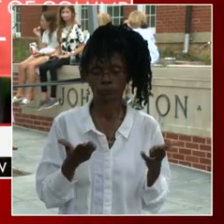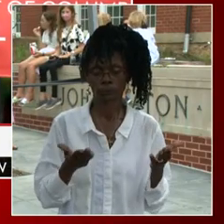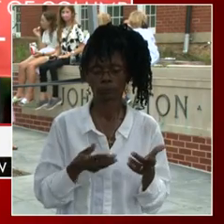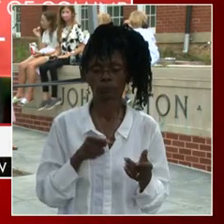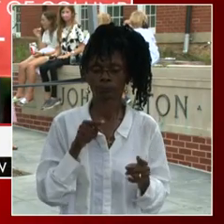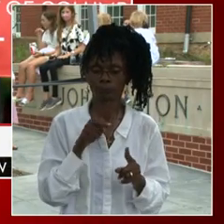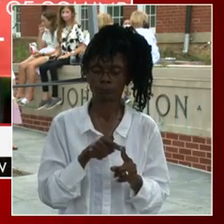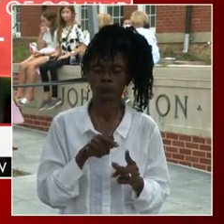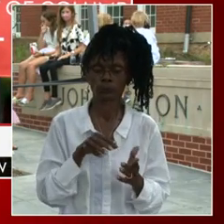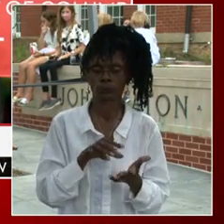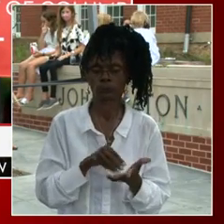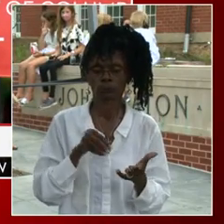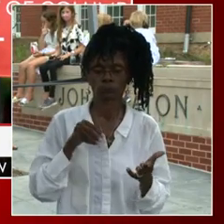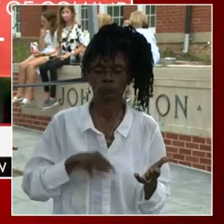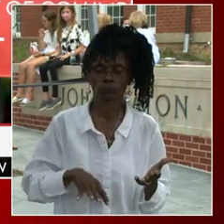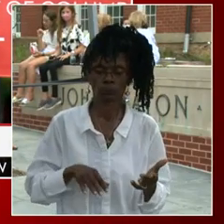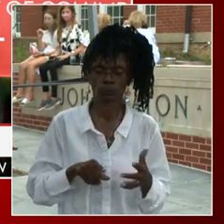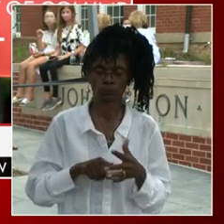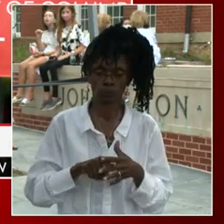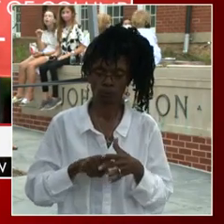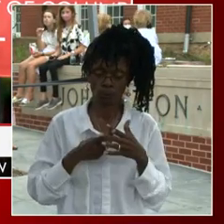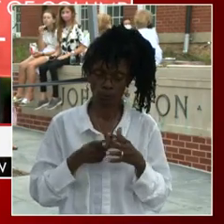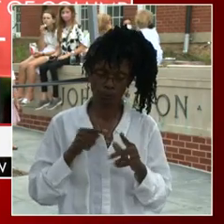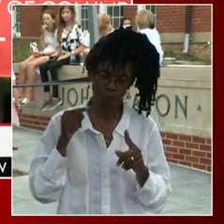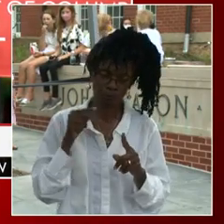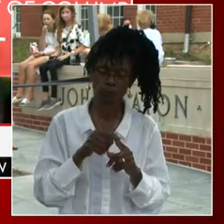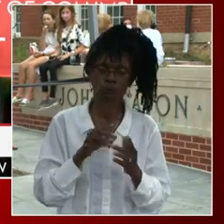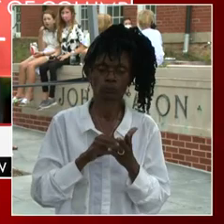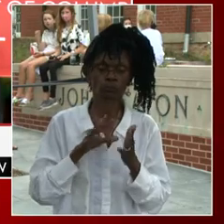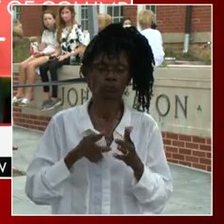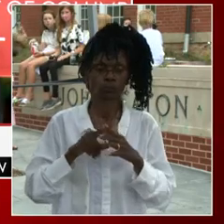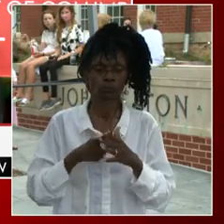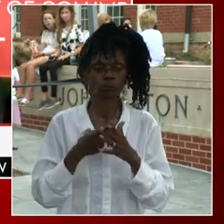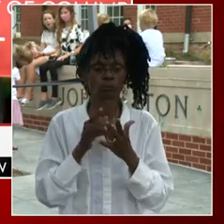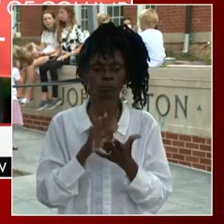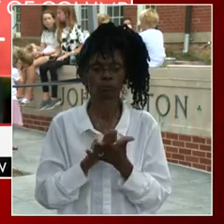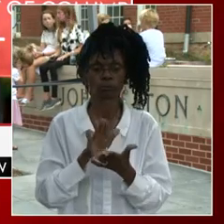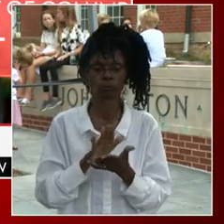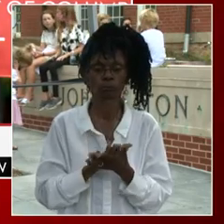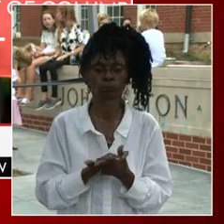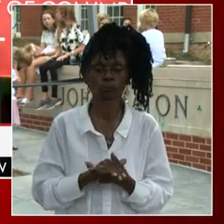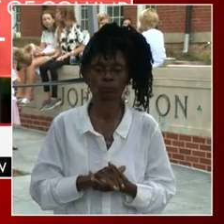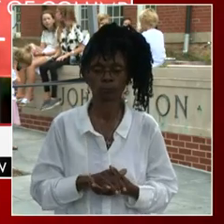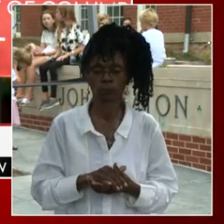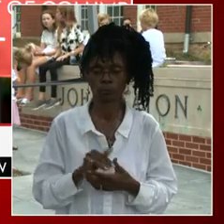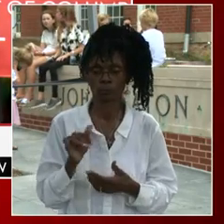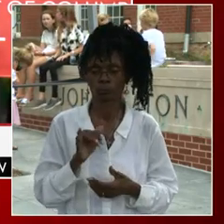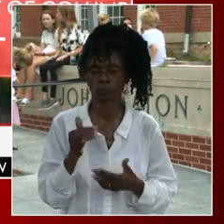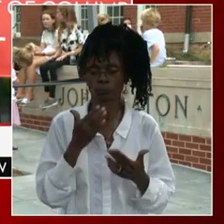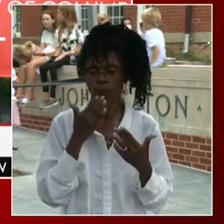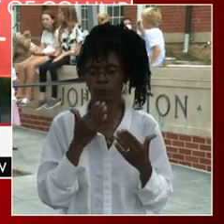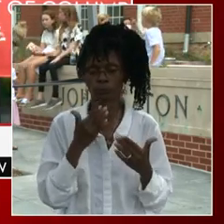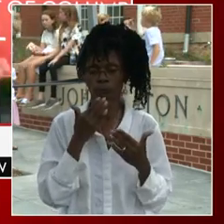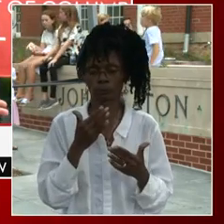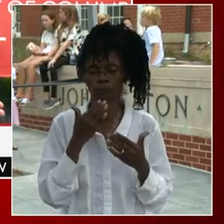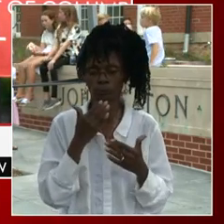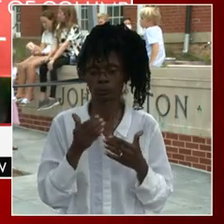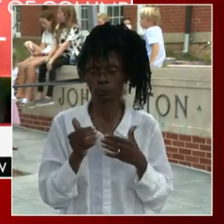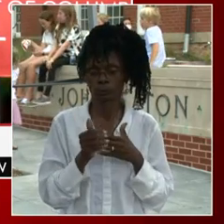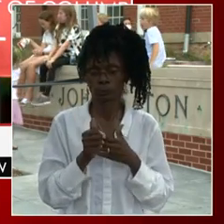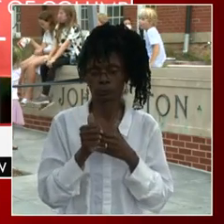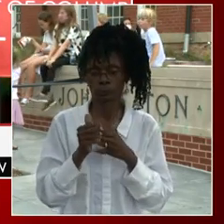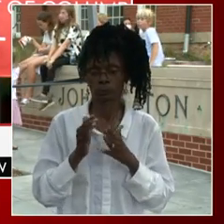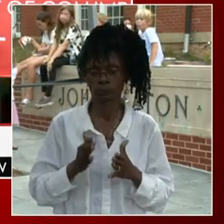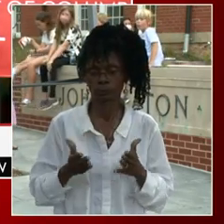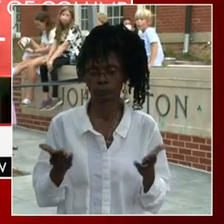great people we have serving in our organization. I also, too, want to express gratitude for the leadership, Principal